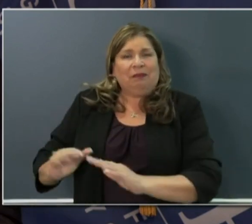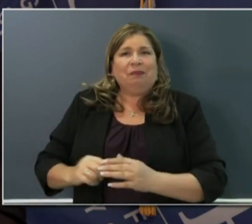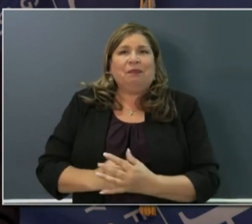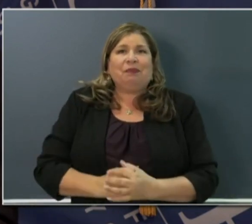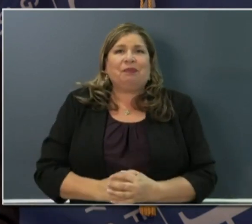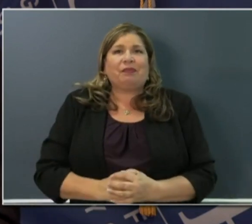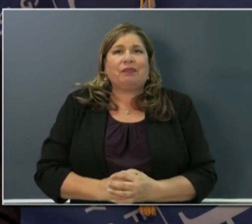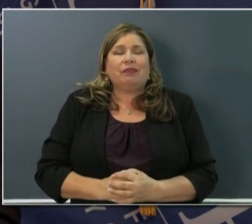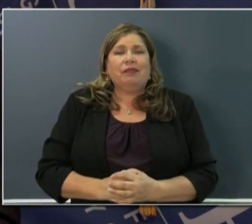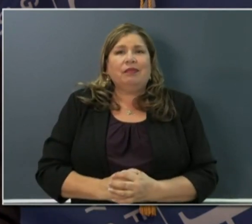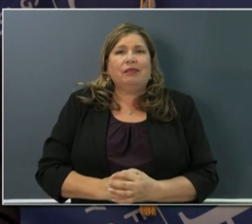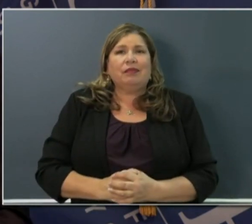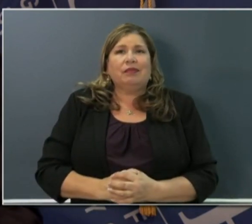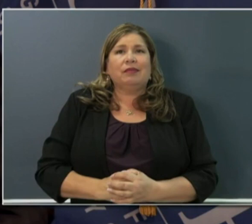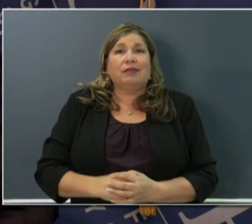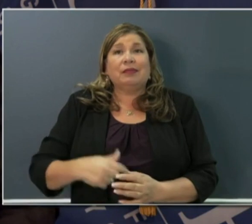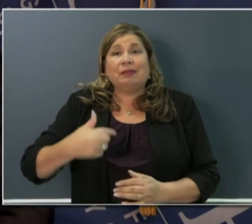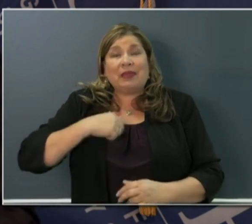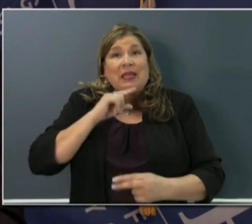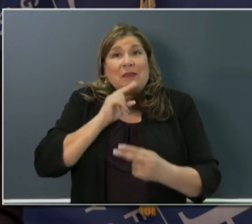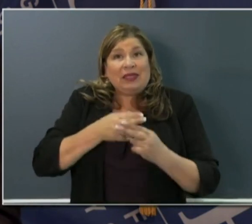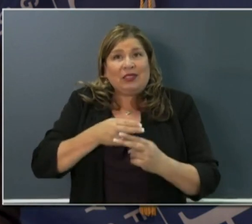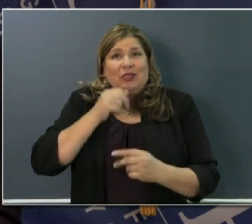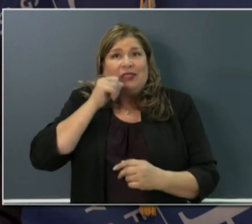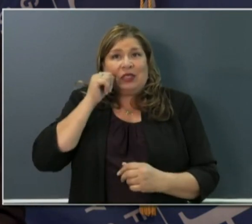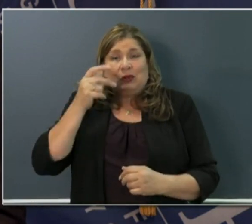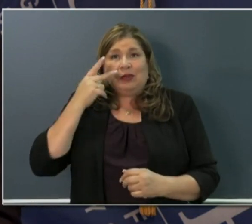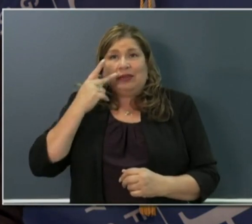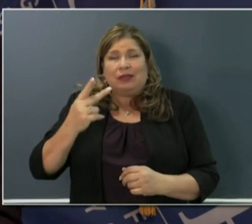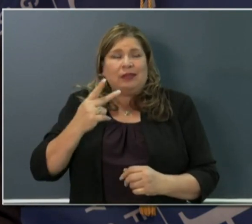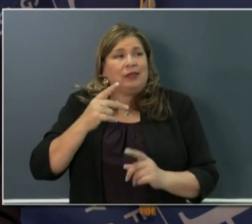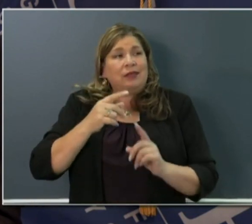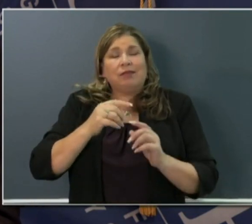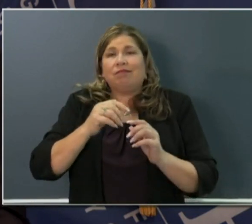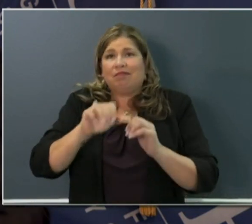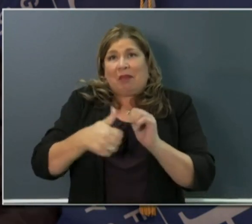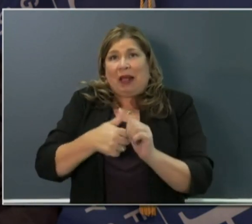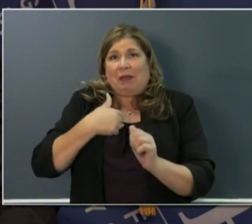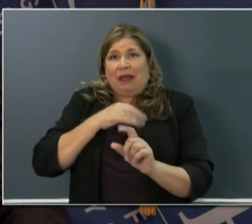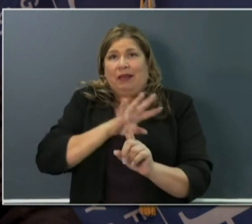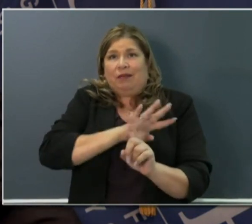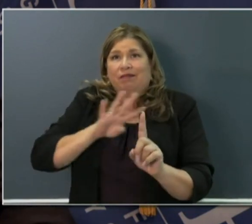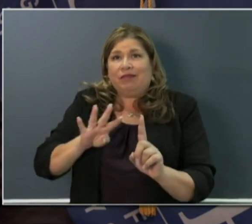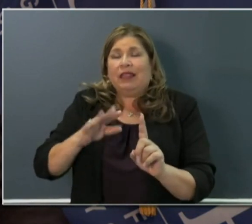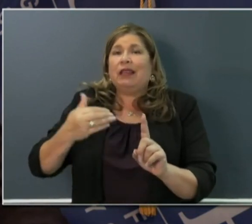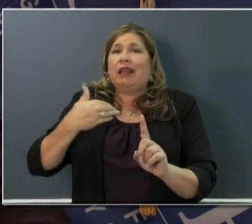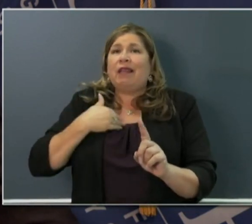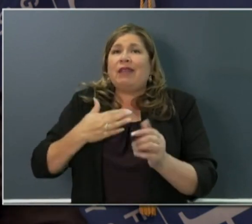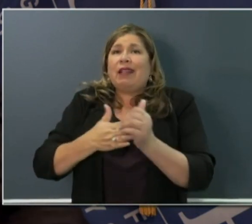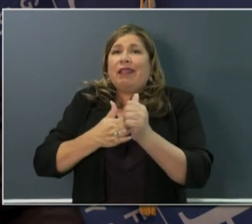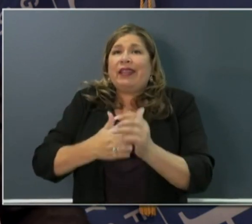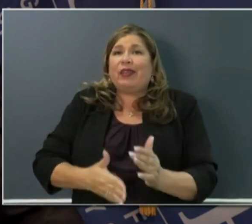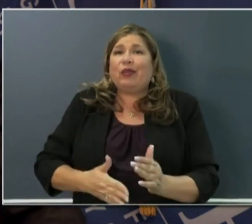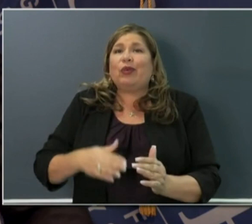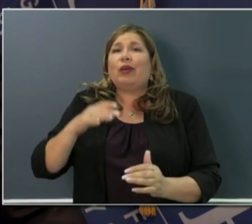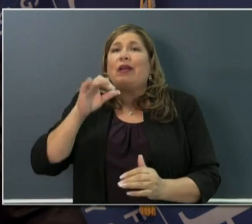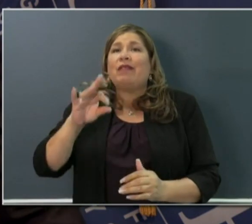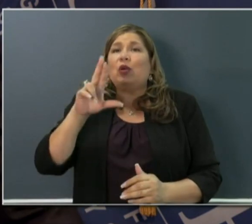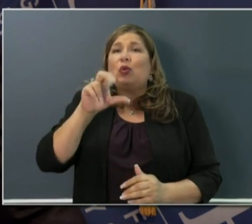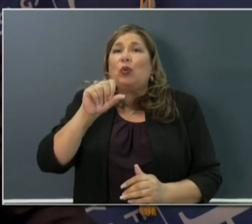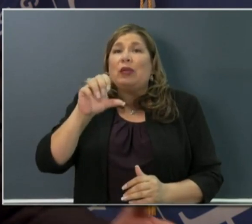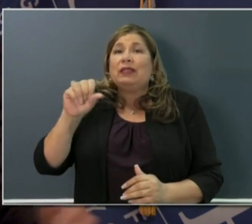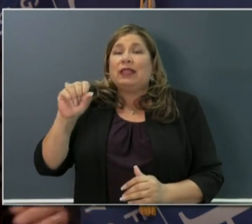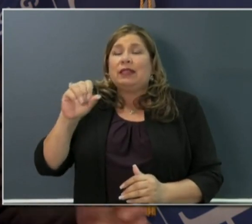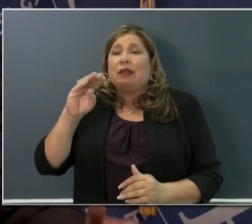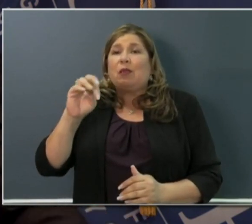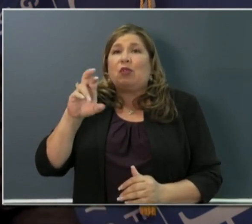behind me here at our State Emergency Operations Center. We have the leadership of the USS Mercy that are